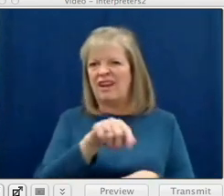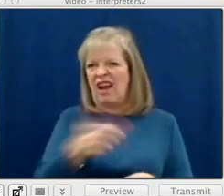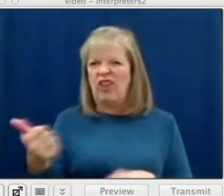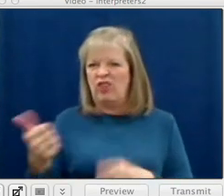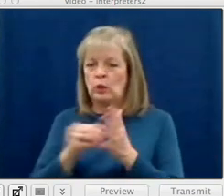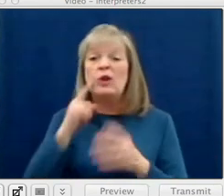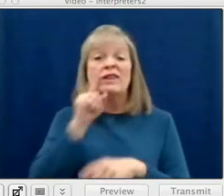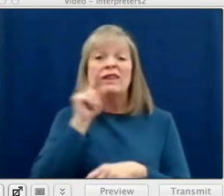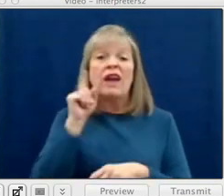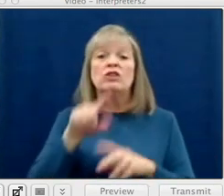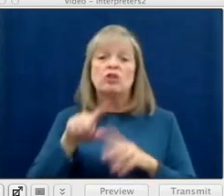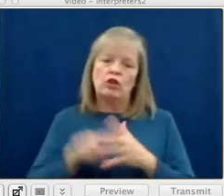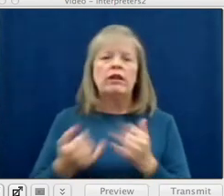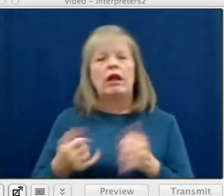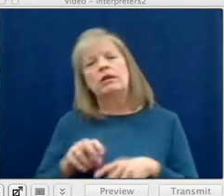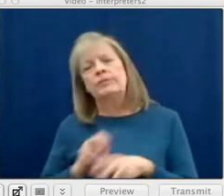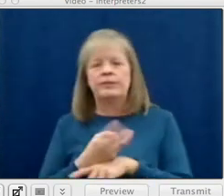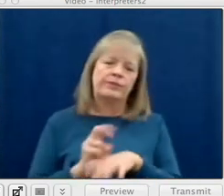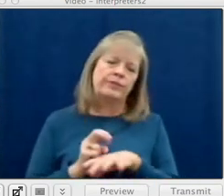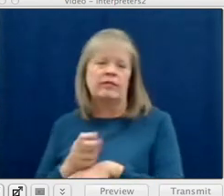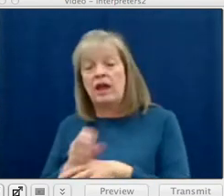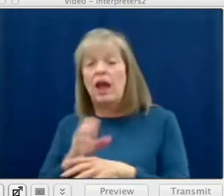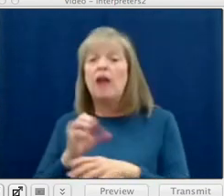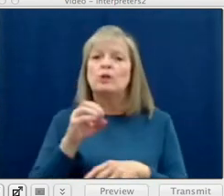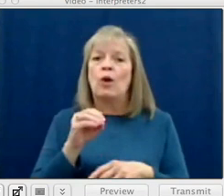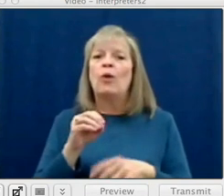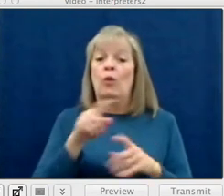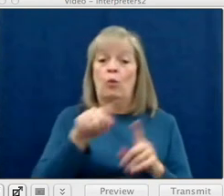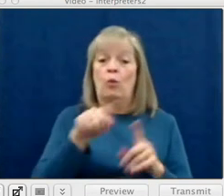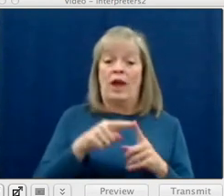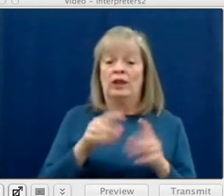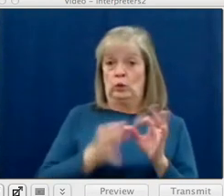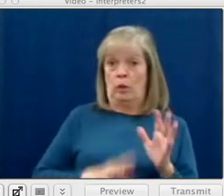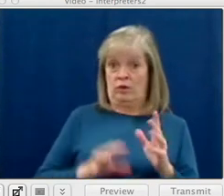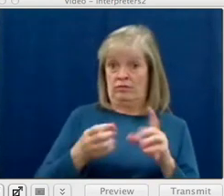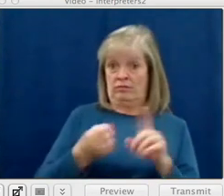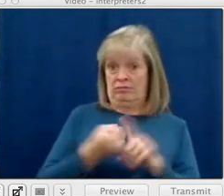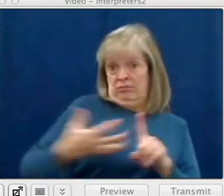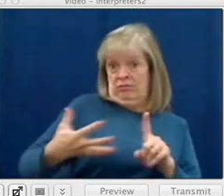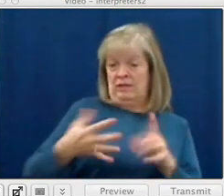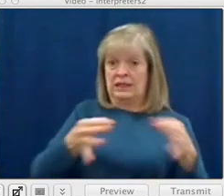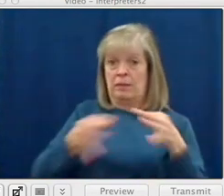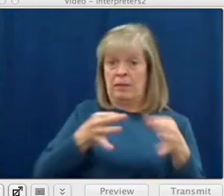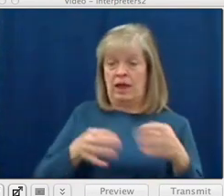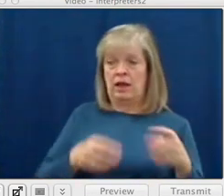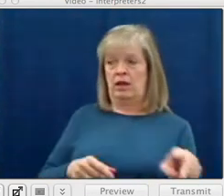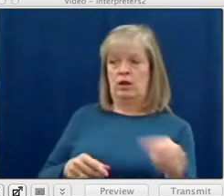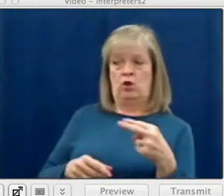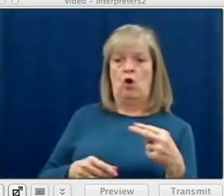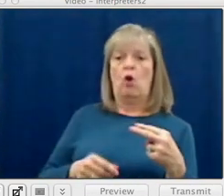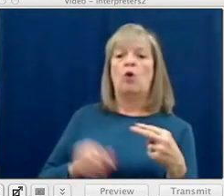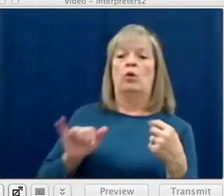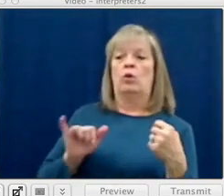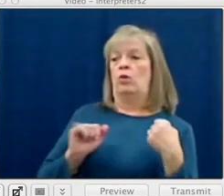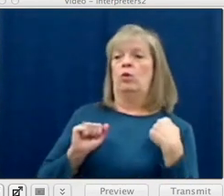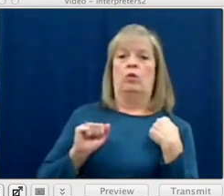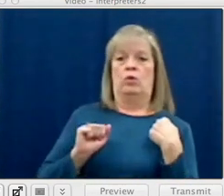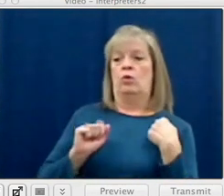right, and the interpreter makes that fleshed out, then the deaf student is able to see that correction in context.